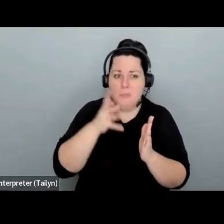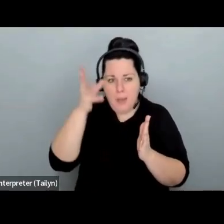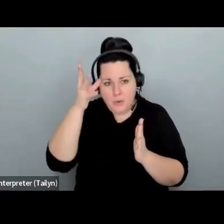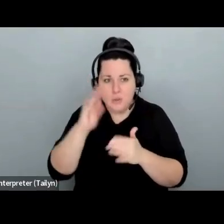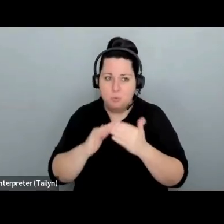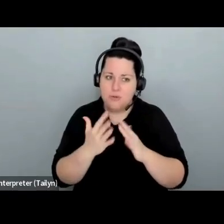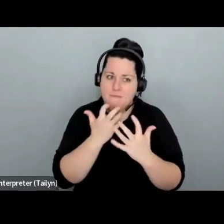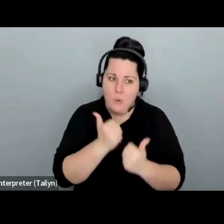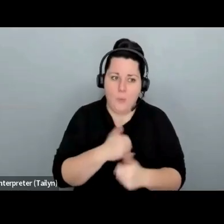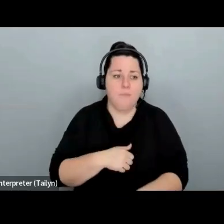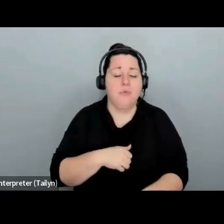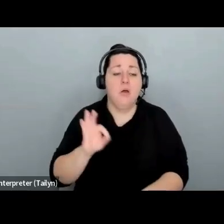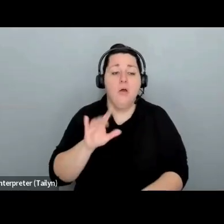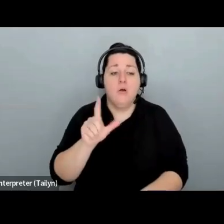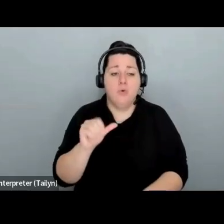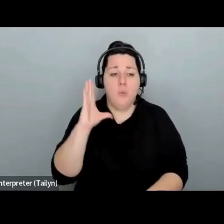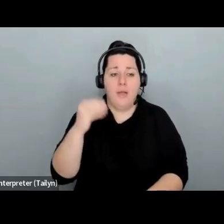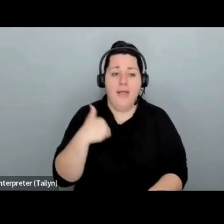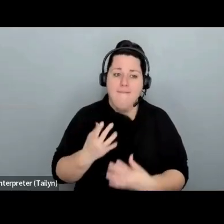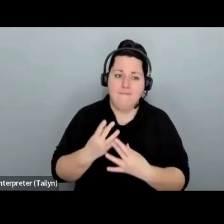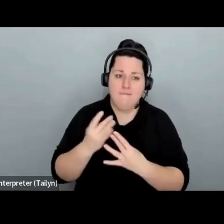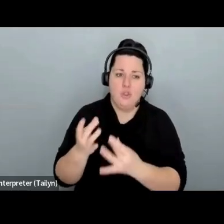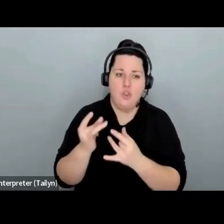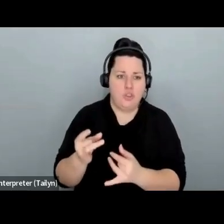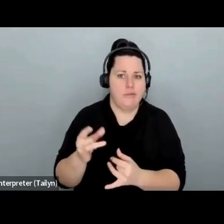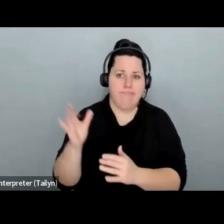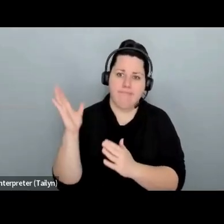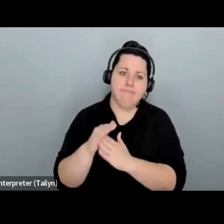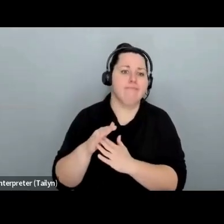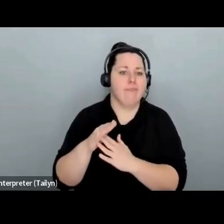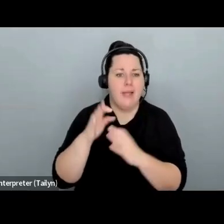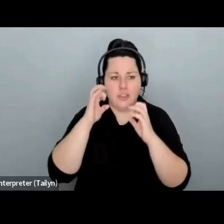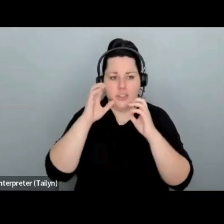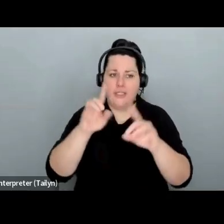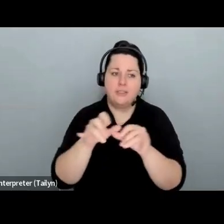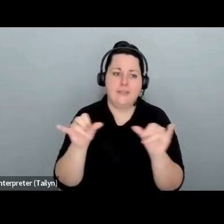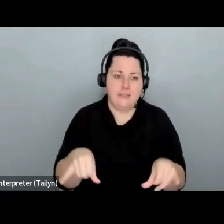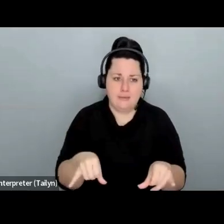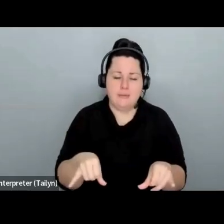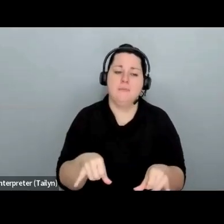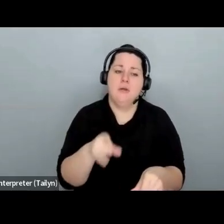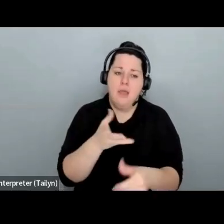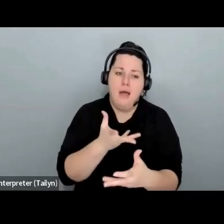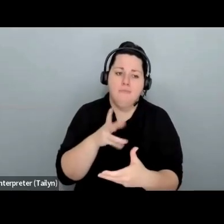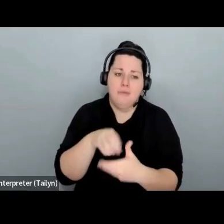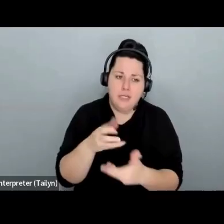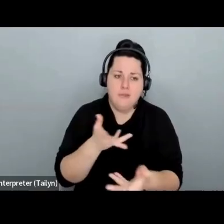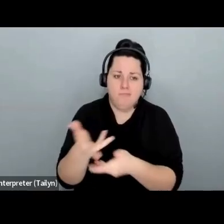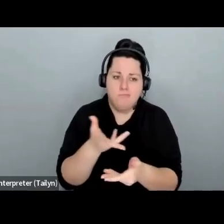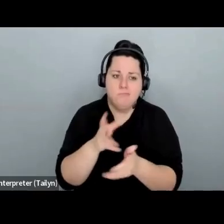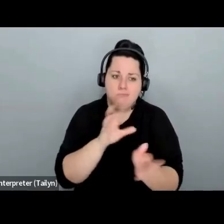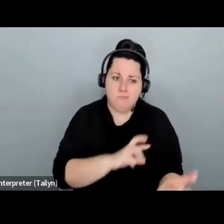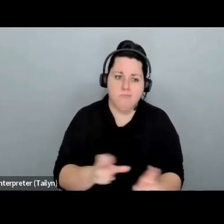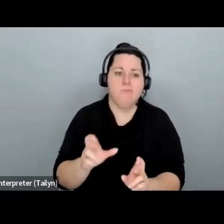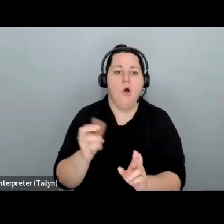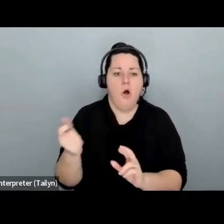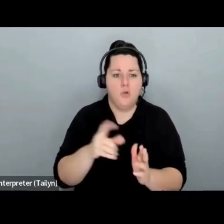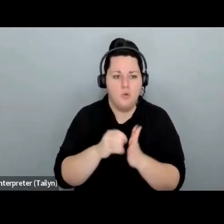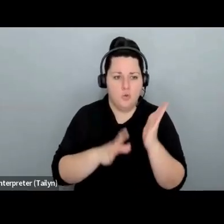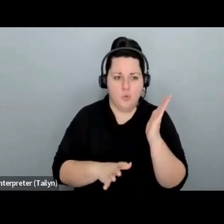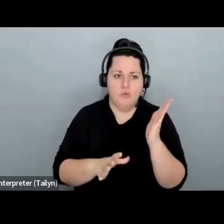communities. Florida will have an efficient, world-class education system that engages and prepares all students to be